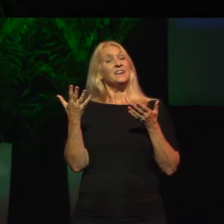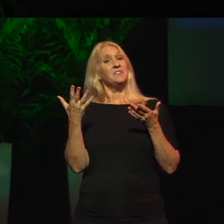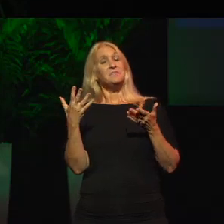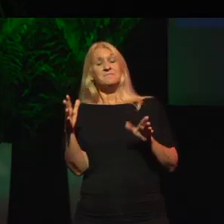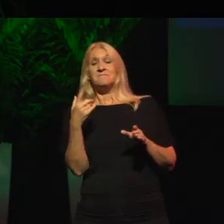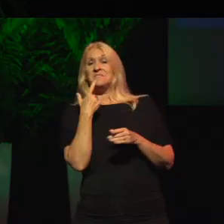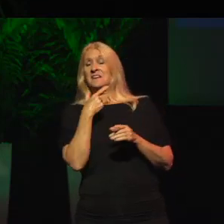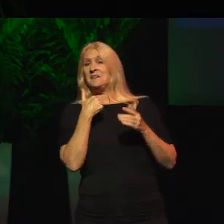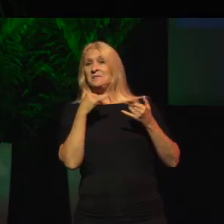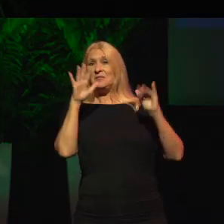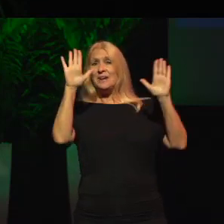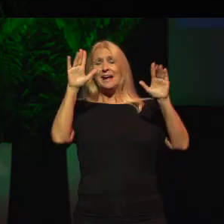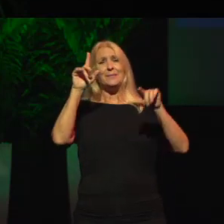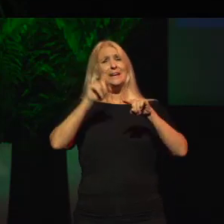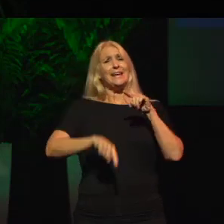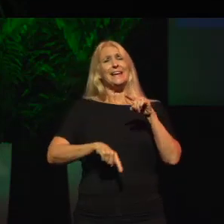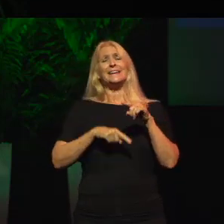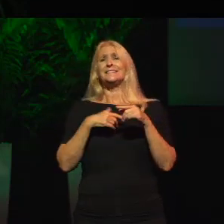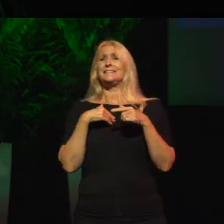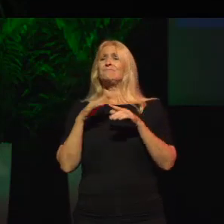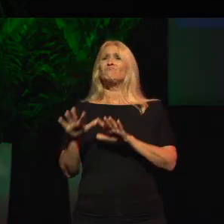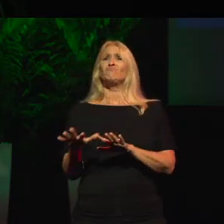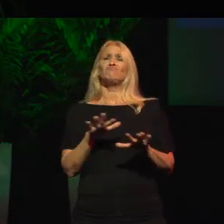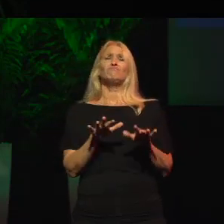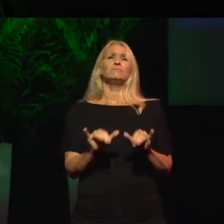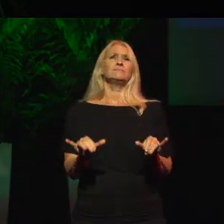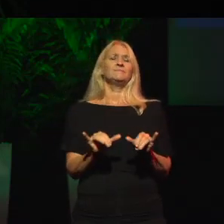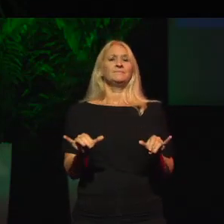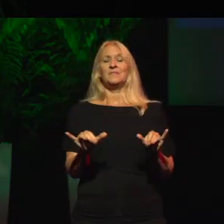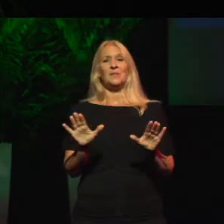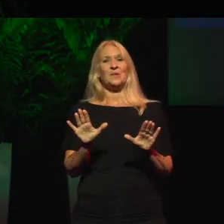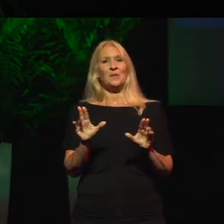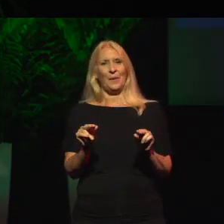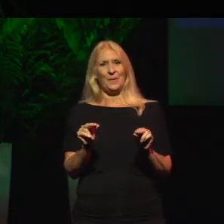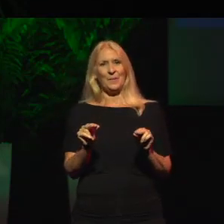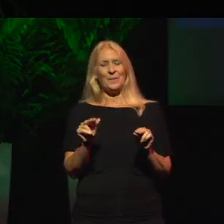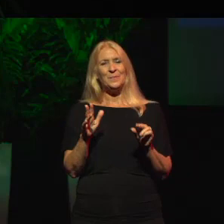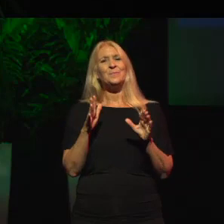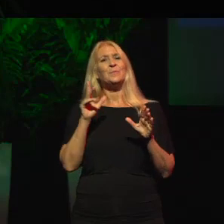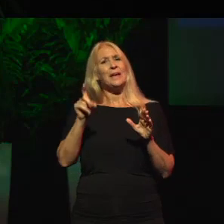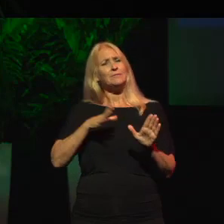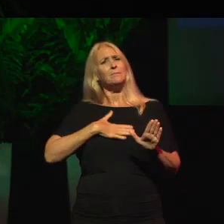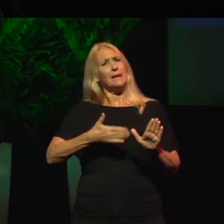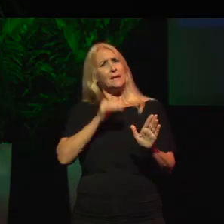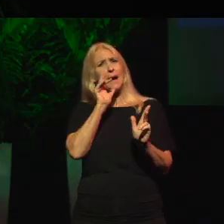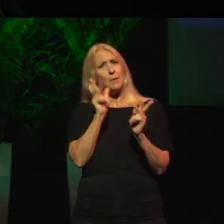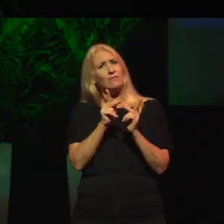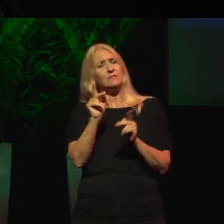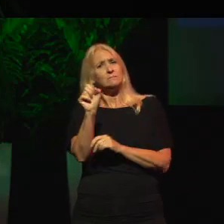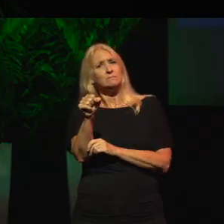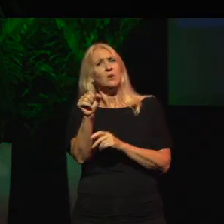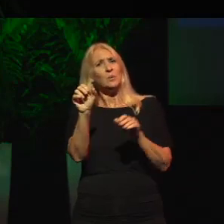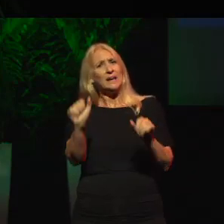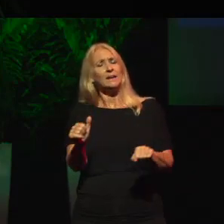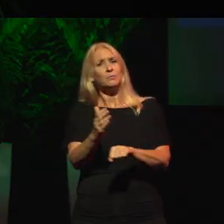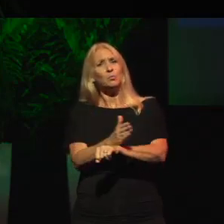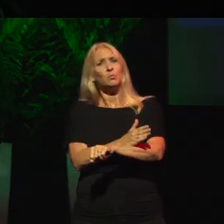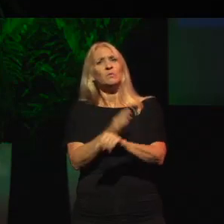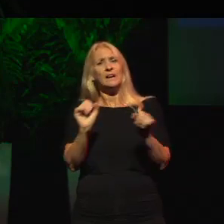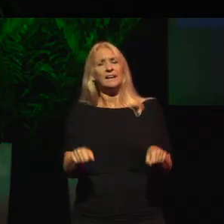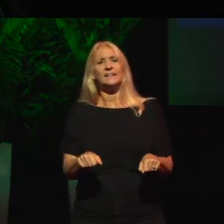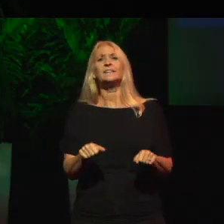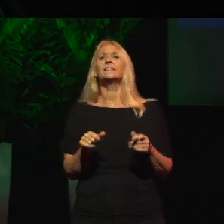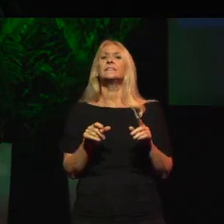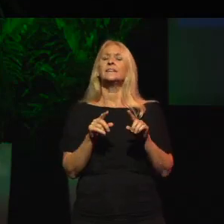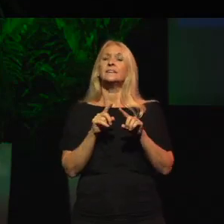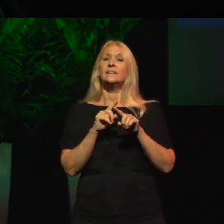just rest on our laurels. We know, and we freely admit, that we're not perfect, and we can do better.